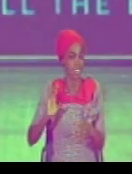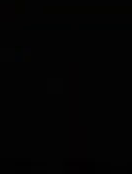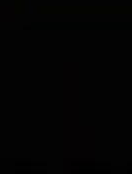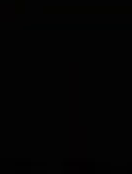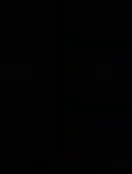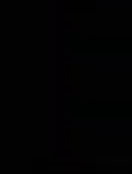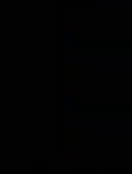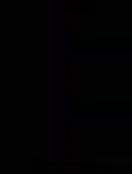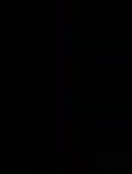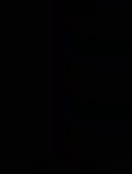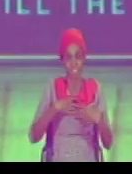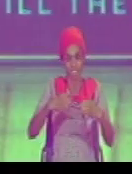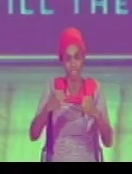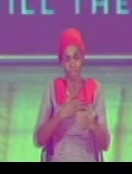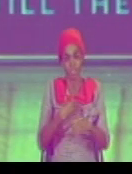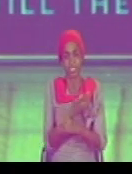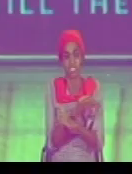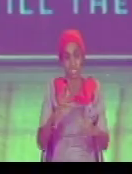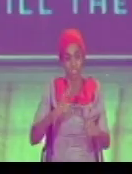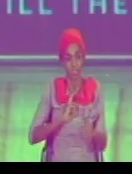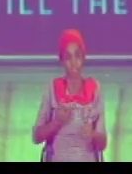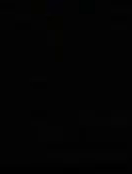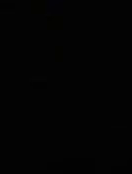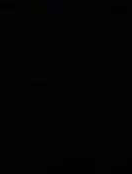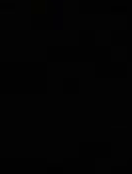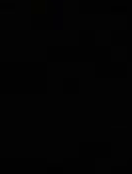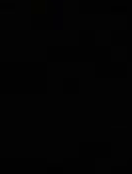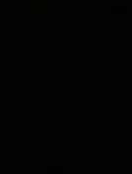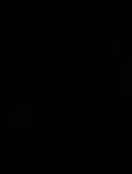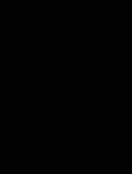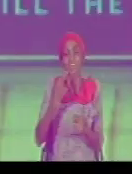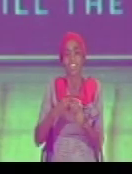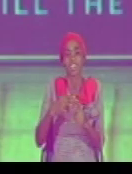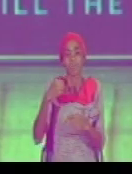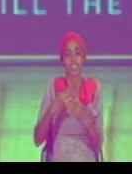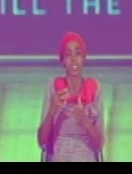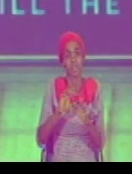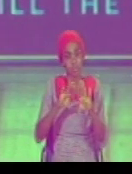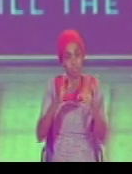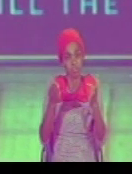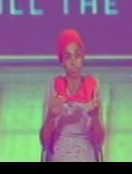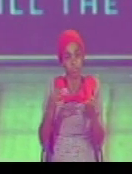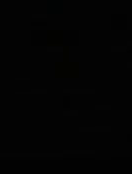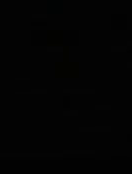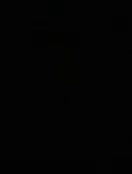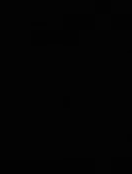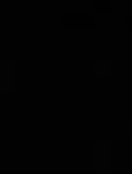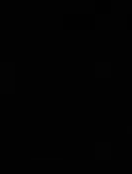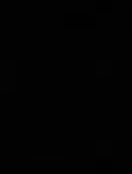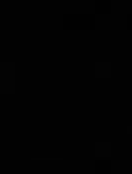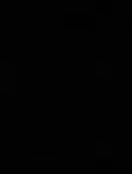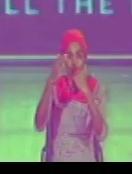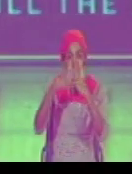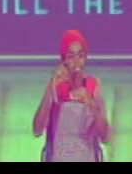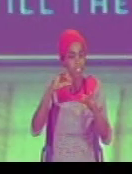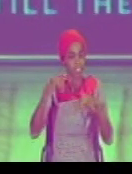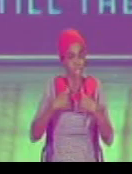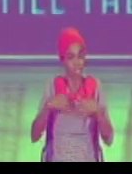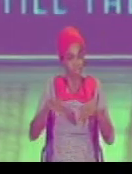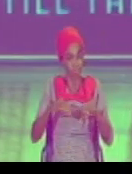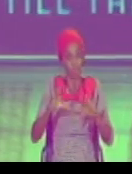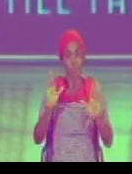delivered us. He has written our name in the book of life in heaven. He has done wonderful things.